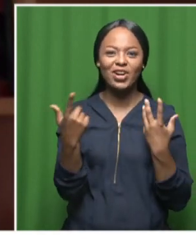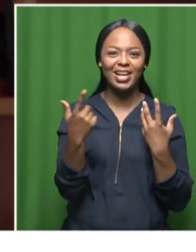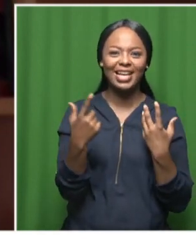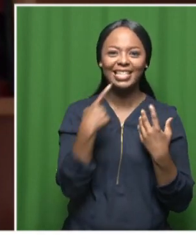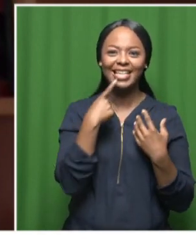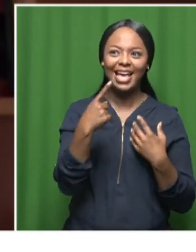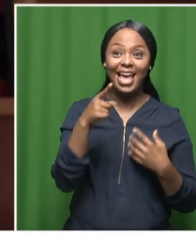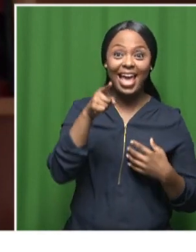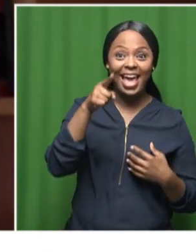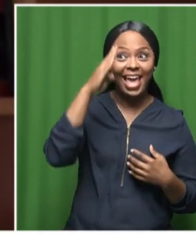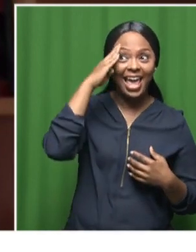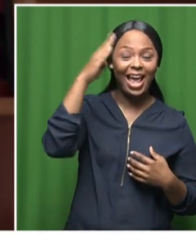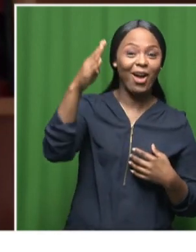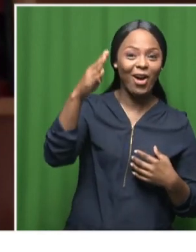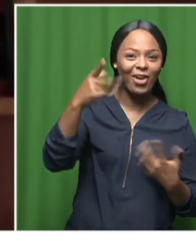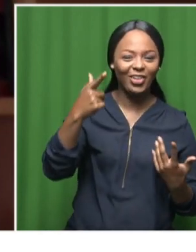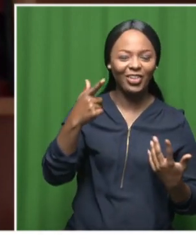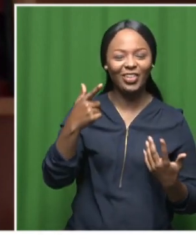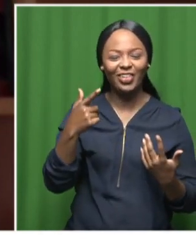hello,